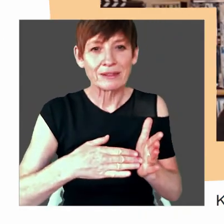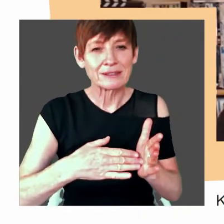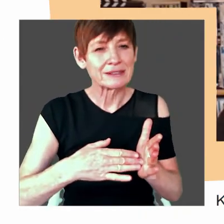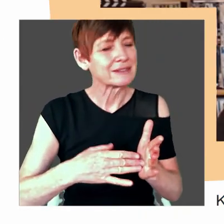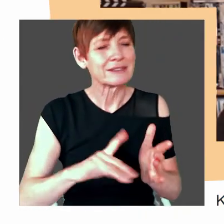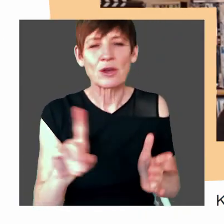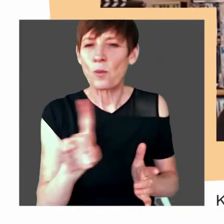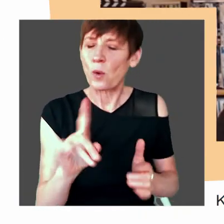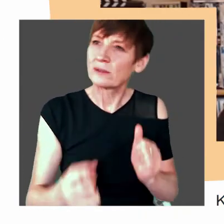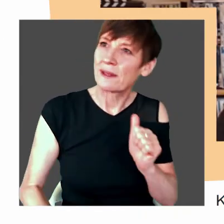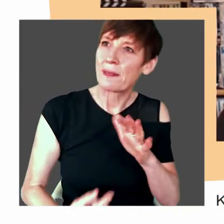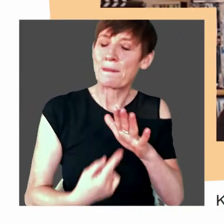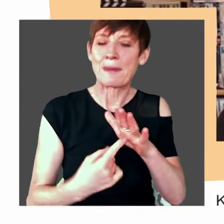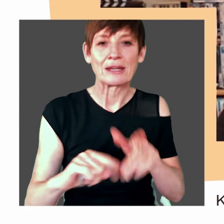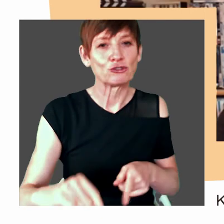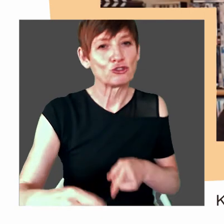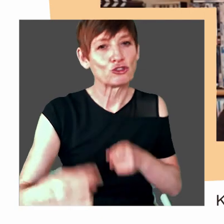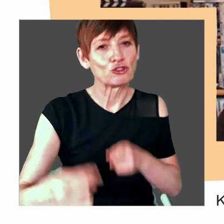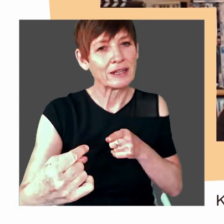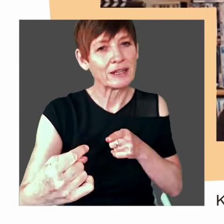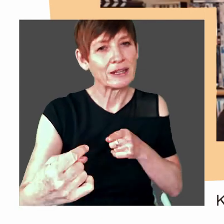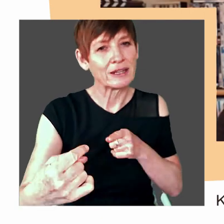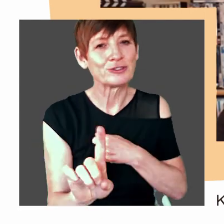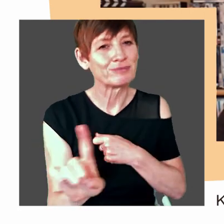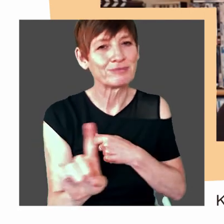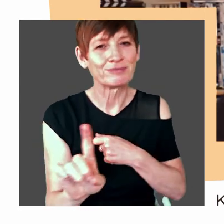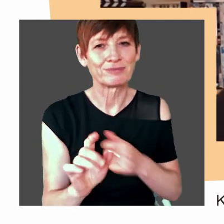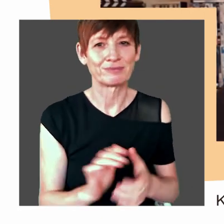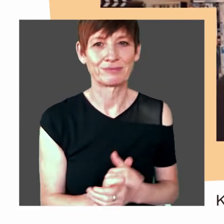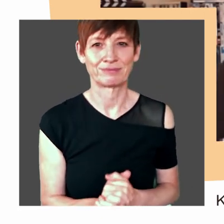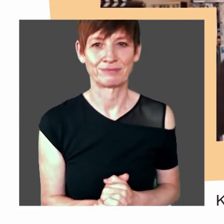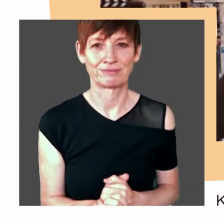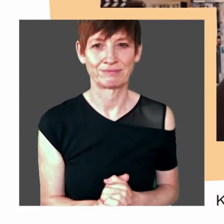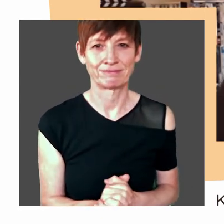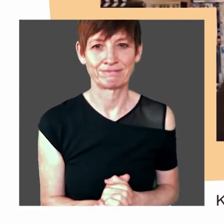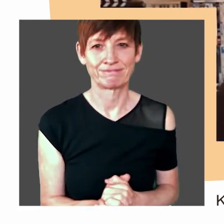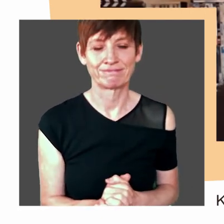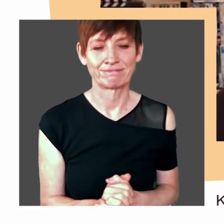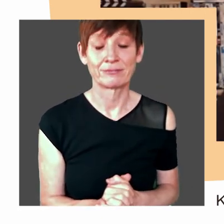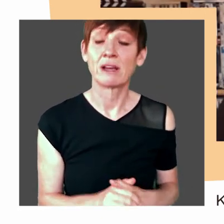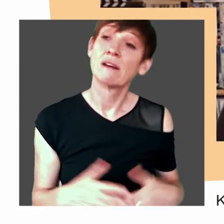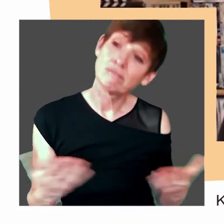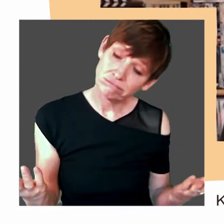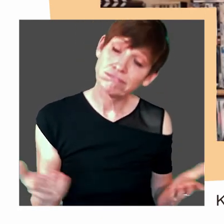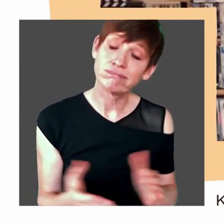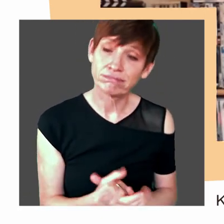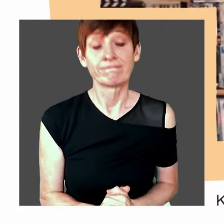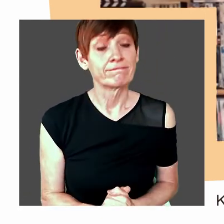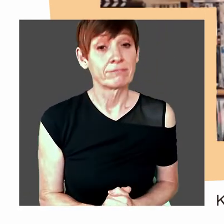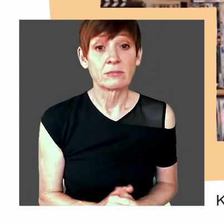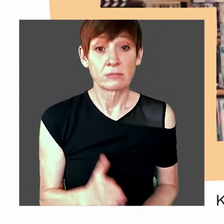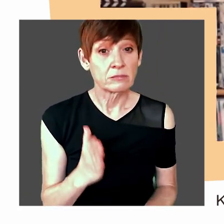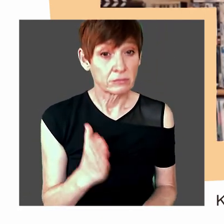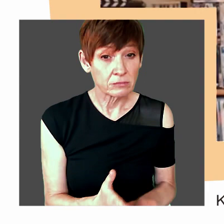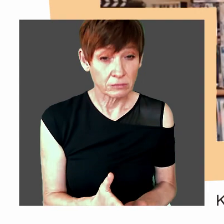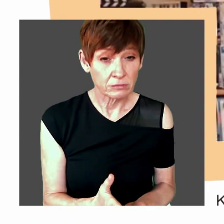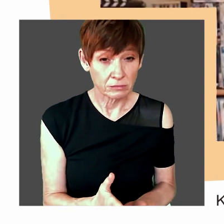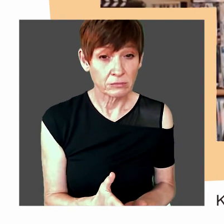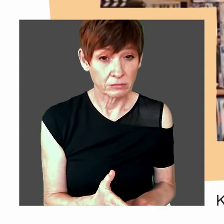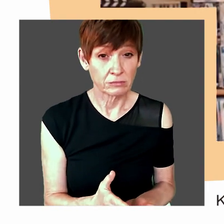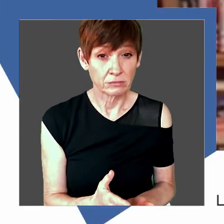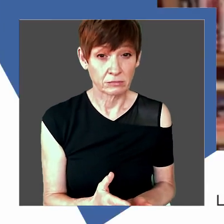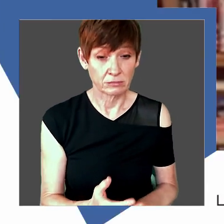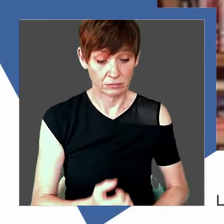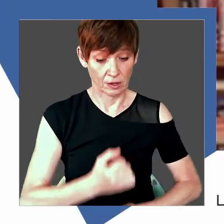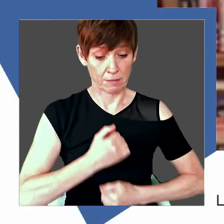main challenges of the pandemic have been in terms of your industry? Yeah, I mean, it is such a collaborative